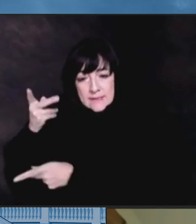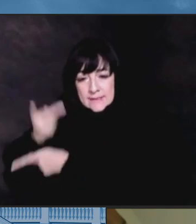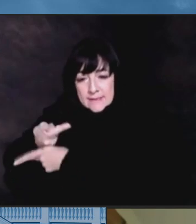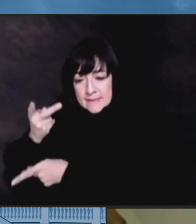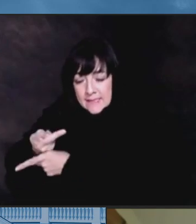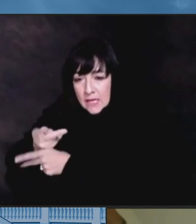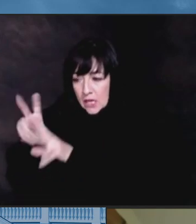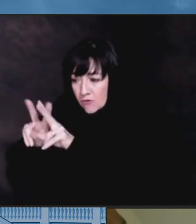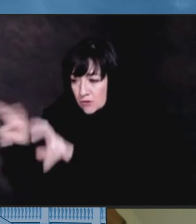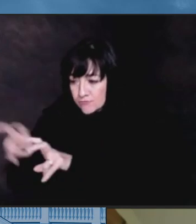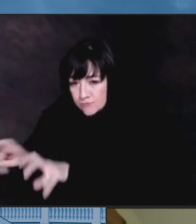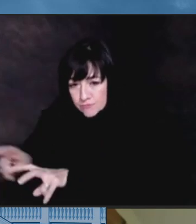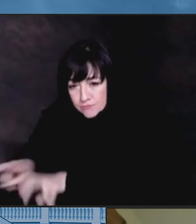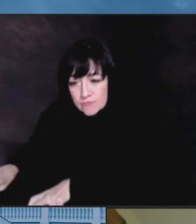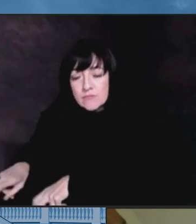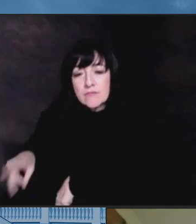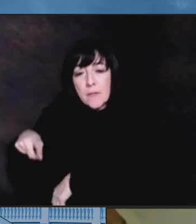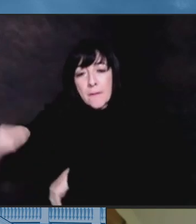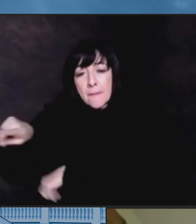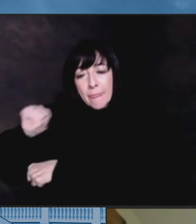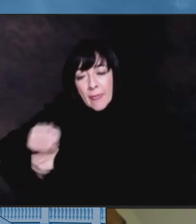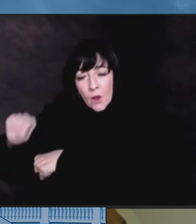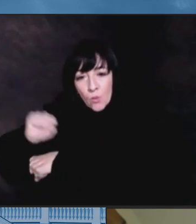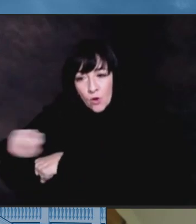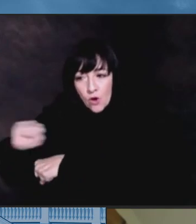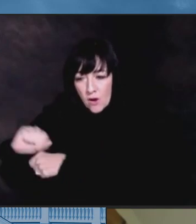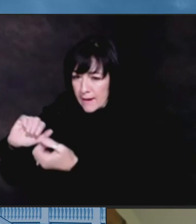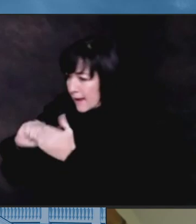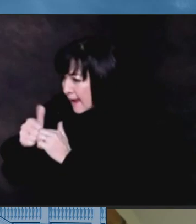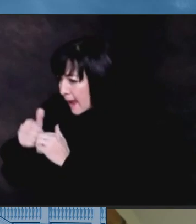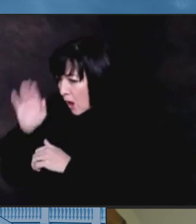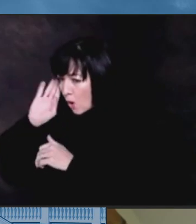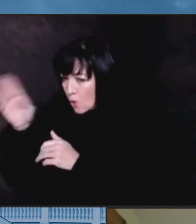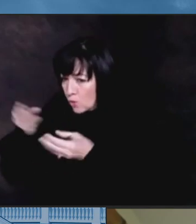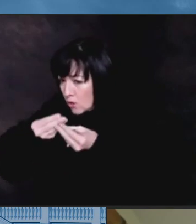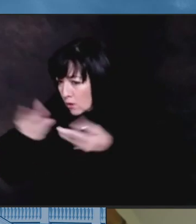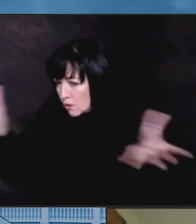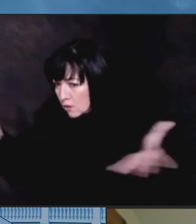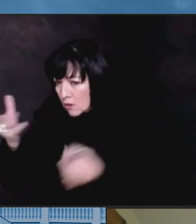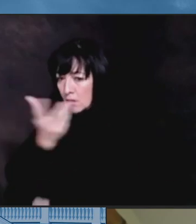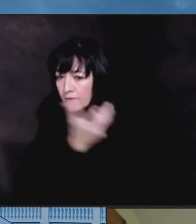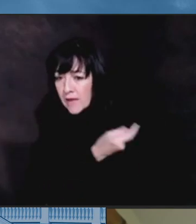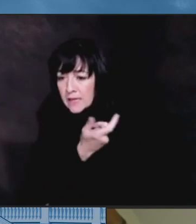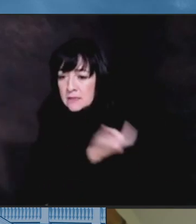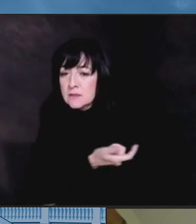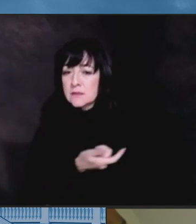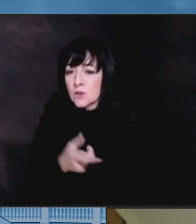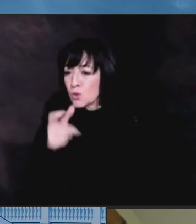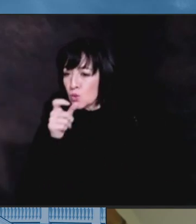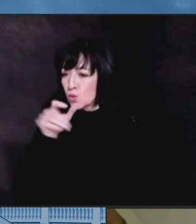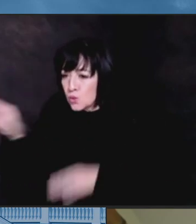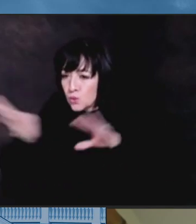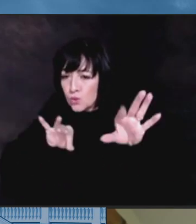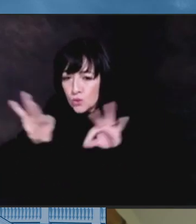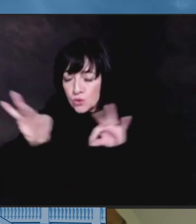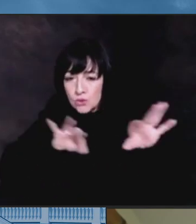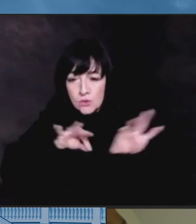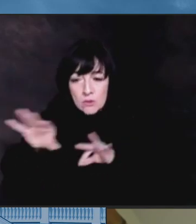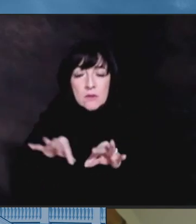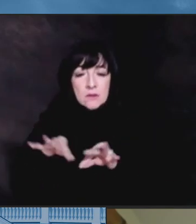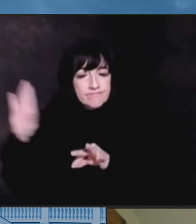really have ramped up our efforts to receive and disseminate vaccine. We also have done something which